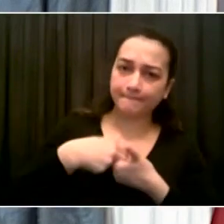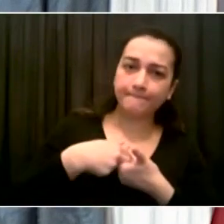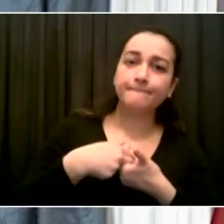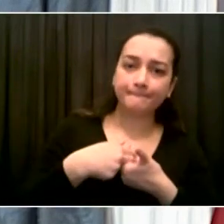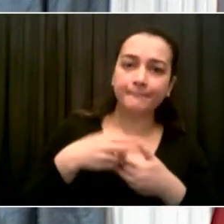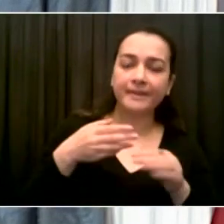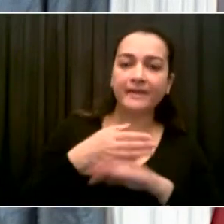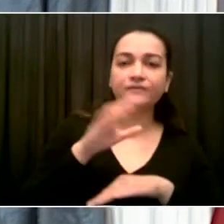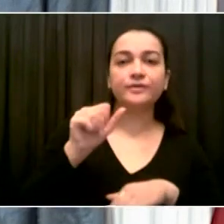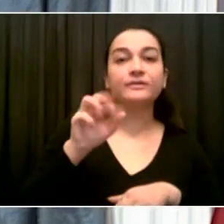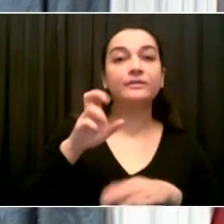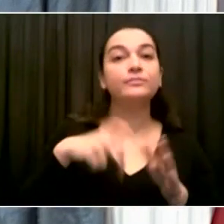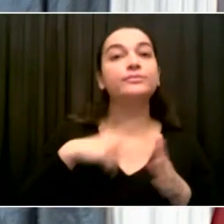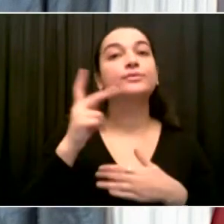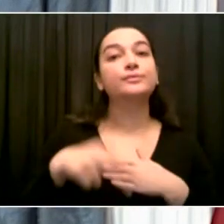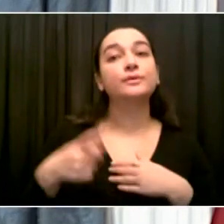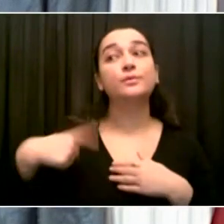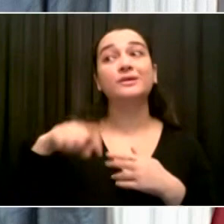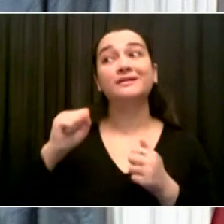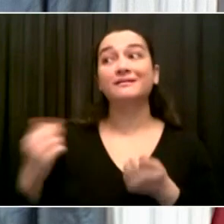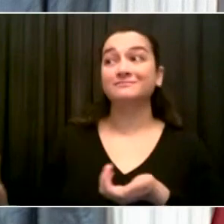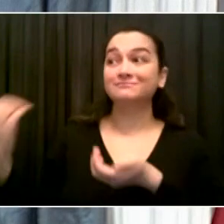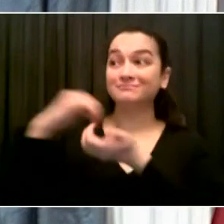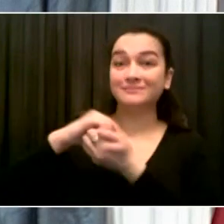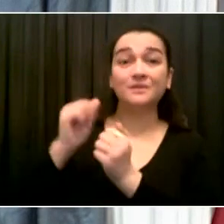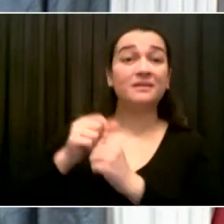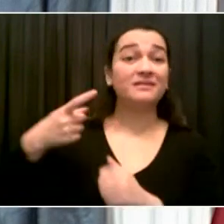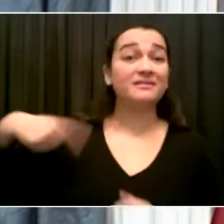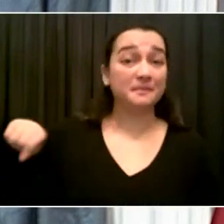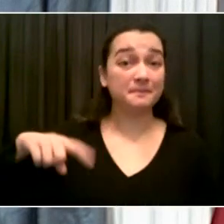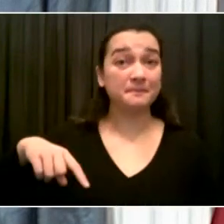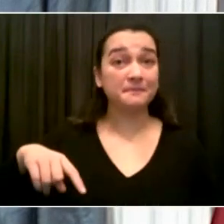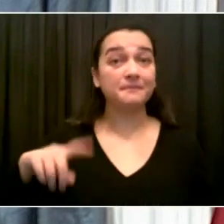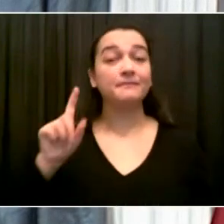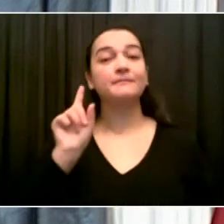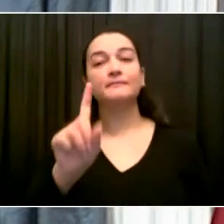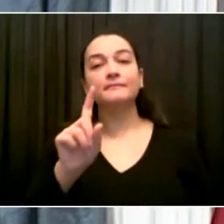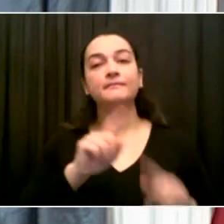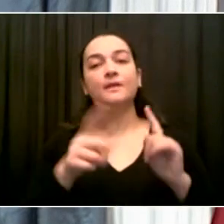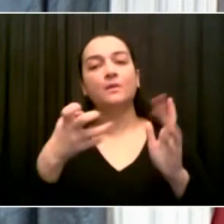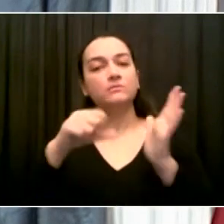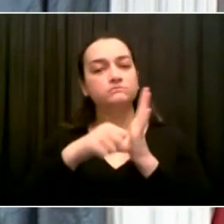that people want to, it's not a requirement of participating in the program, and we'll just learn by virtue of being